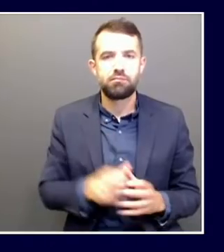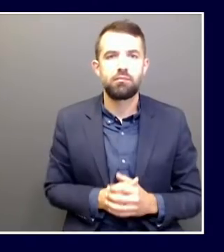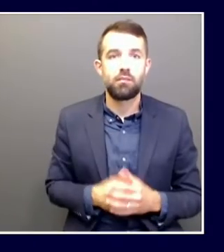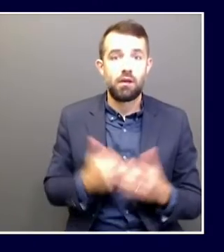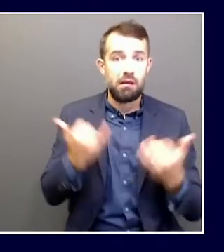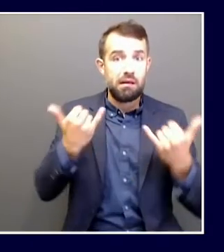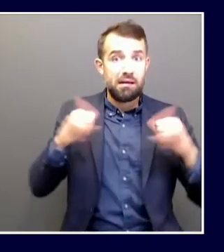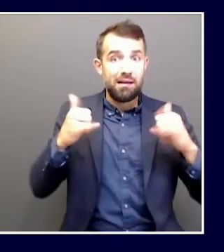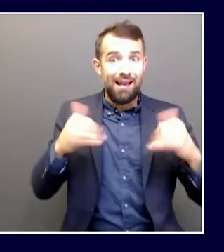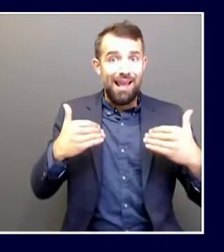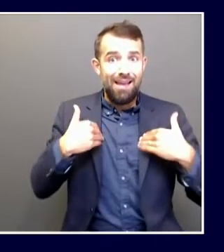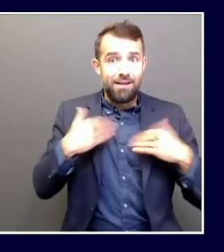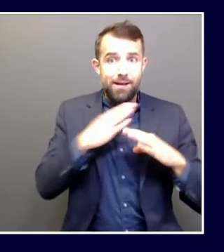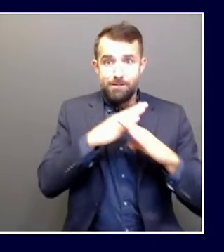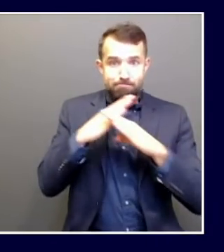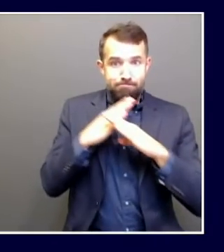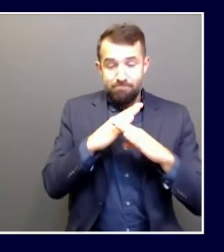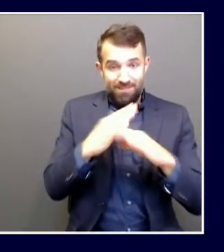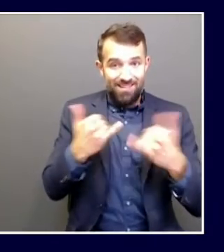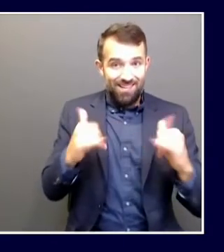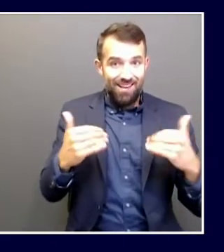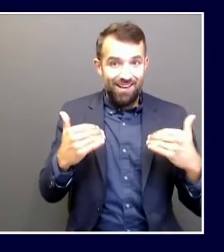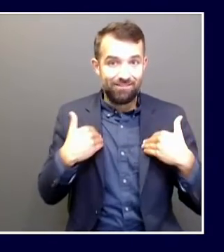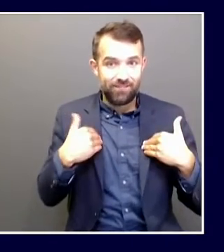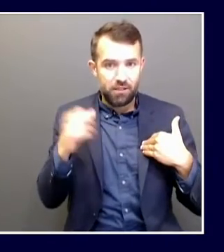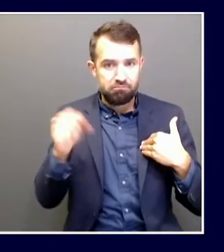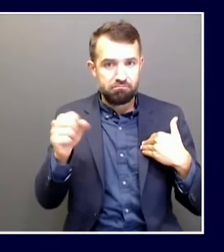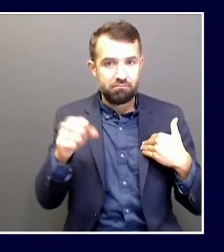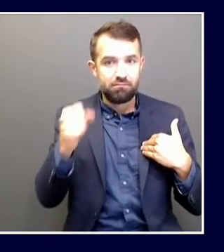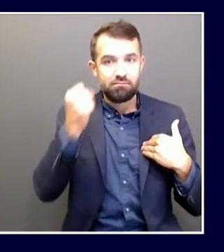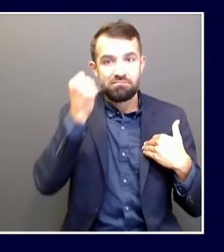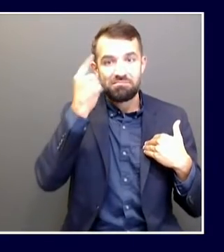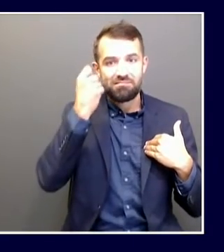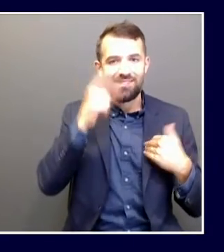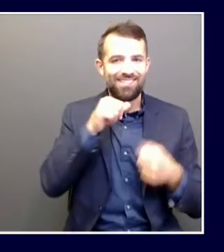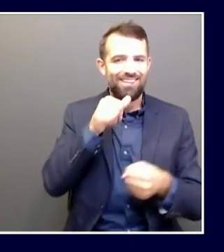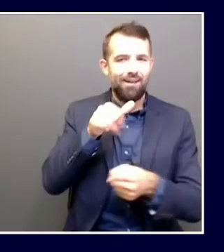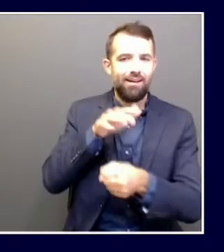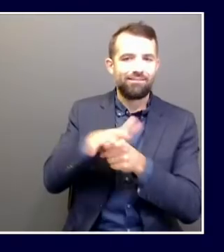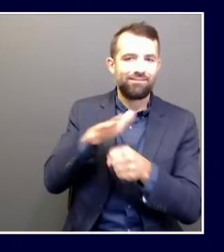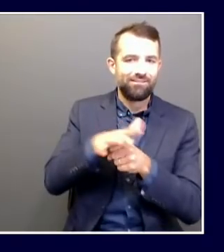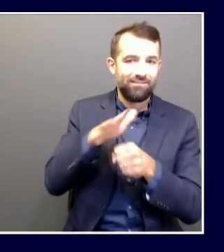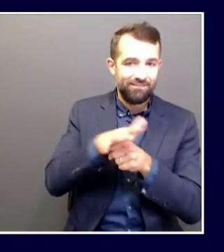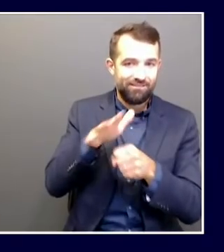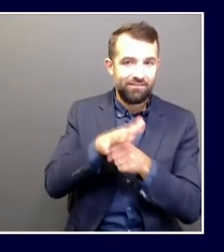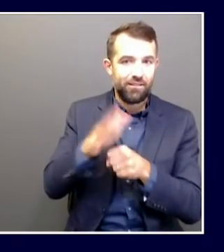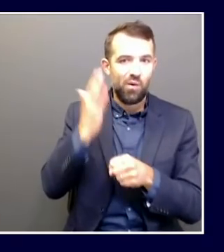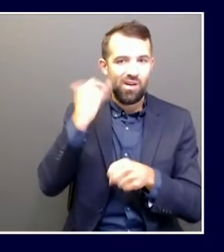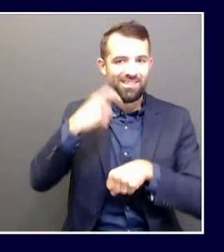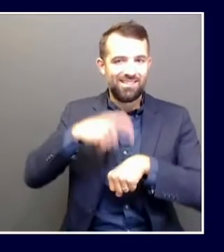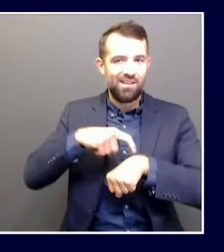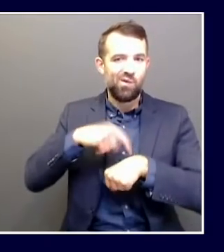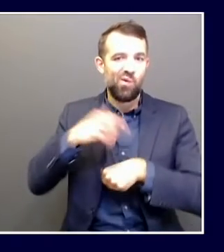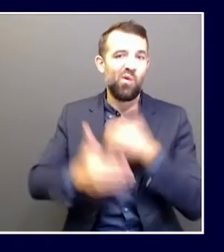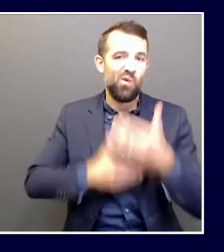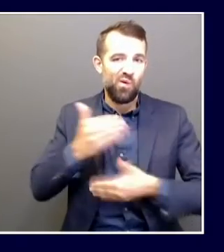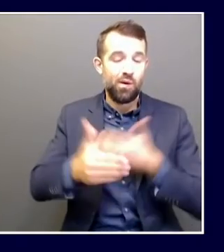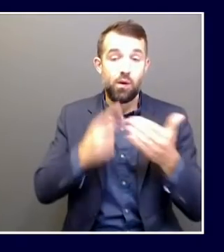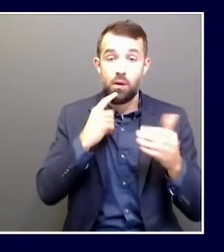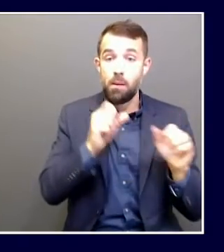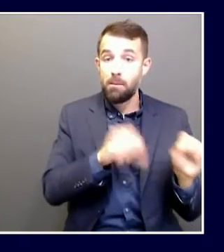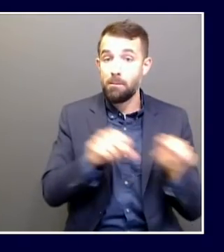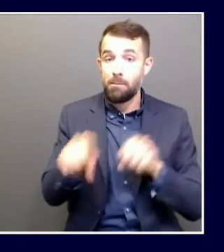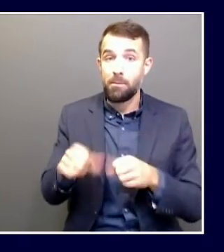categories, does not mean that the protection that you are getting from having been vaccinated has fallen to